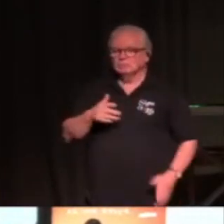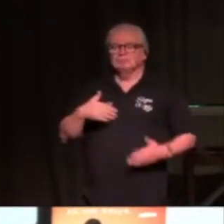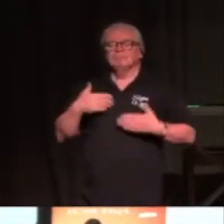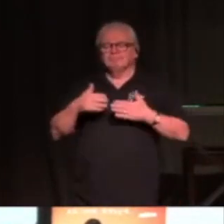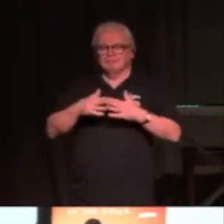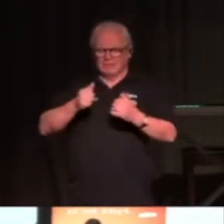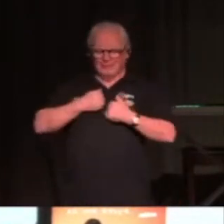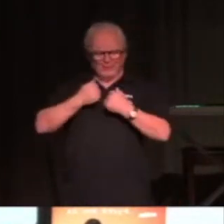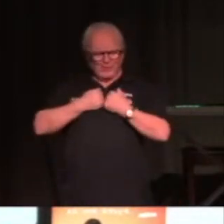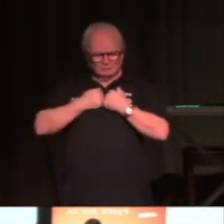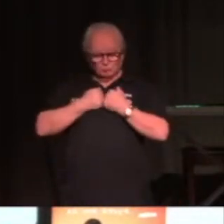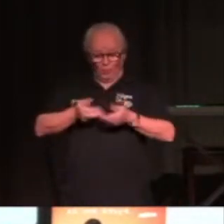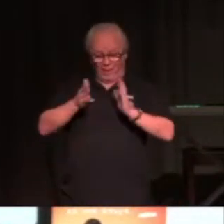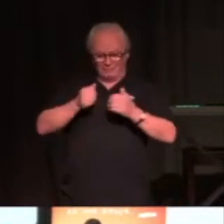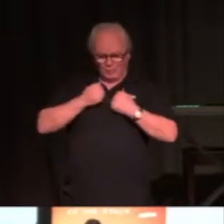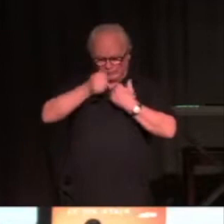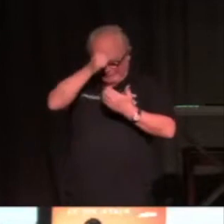Their own experience says,